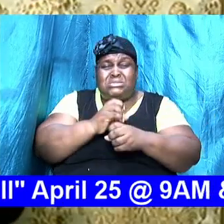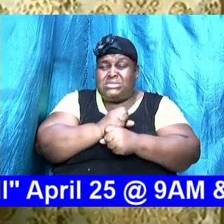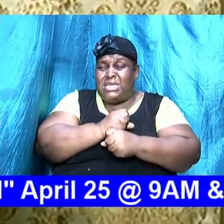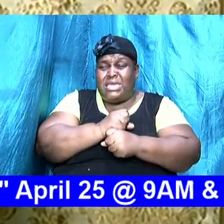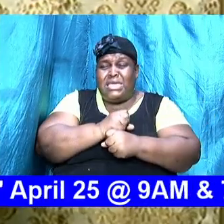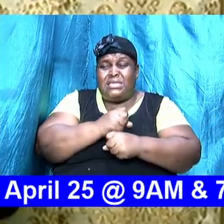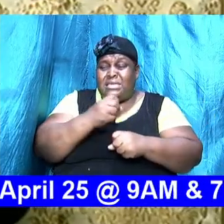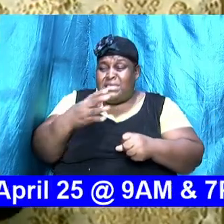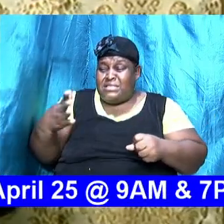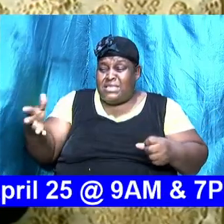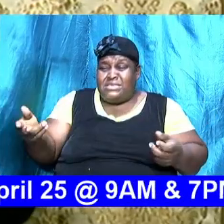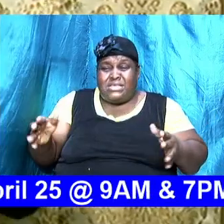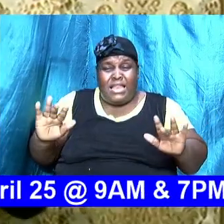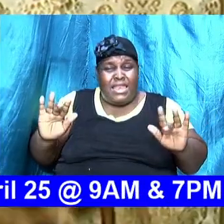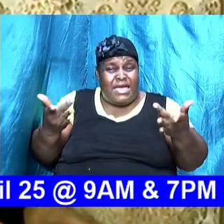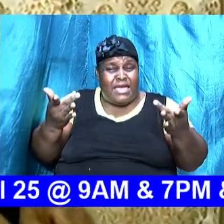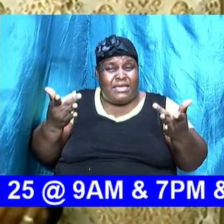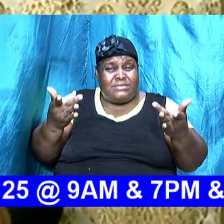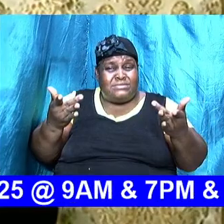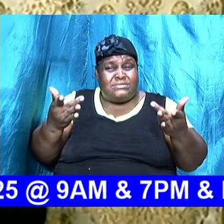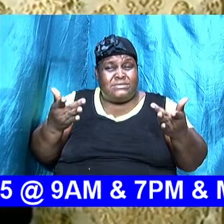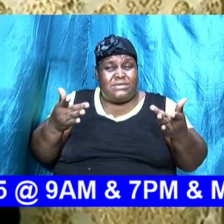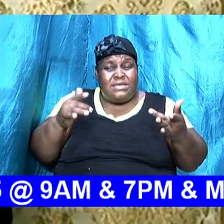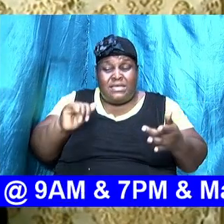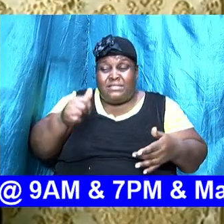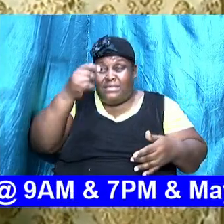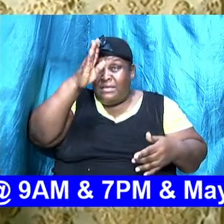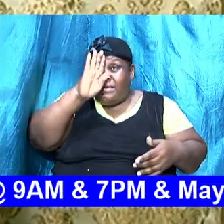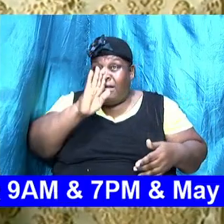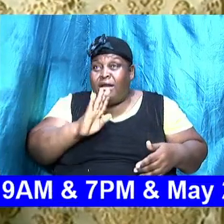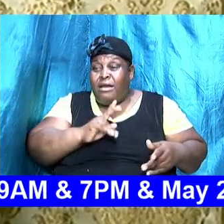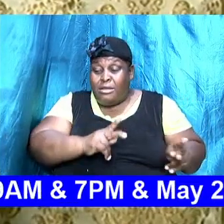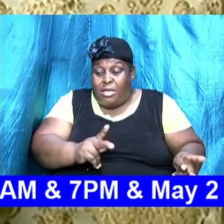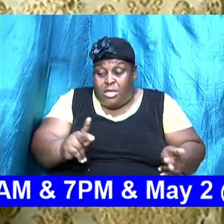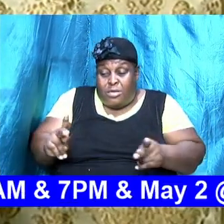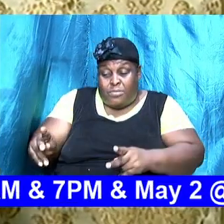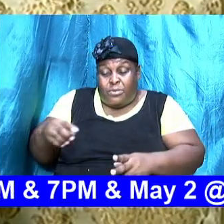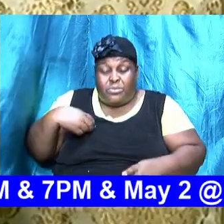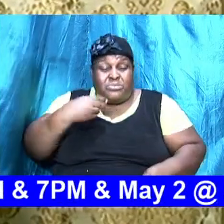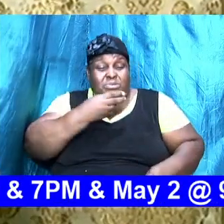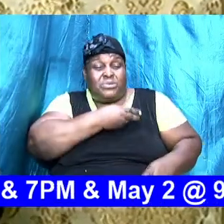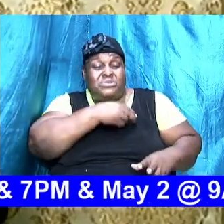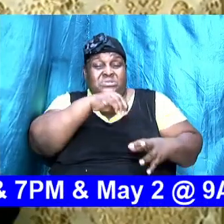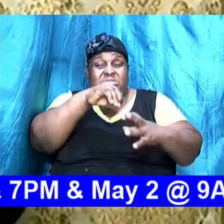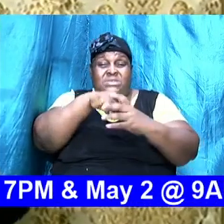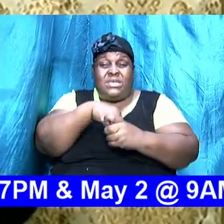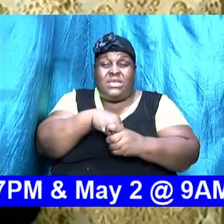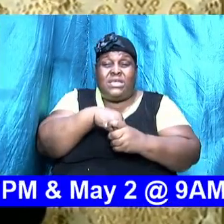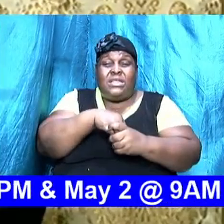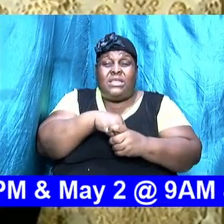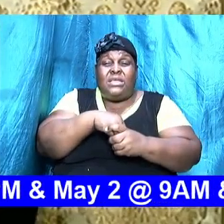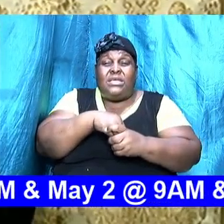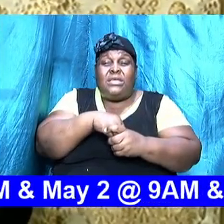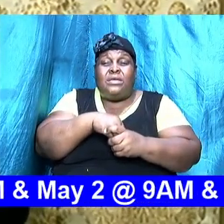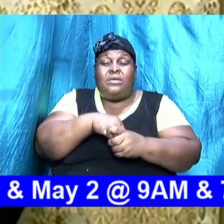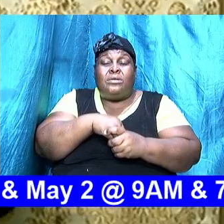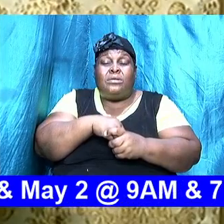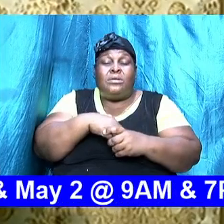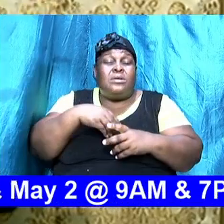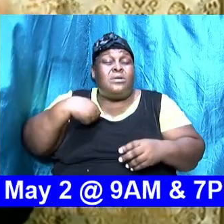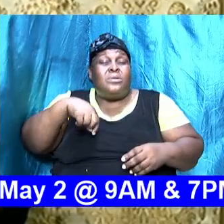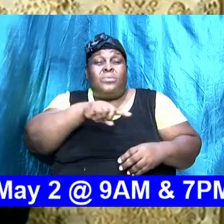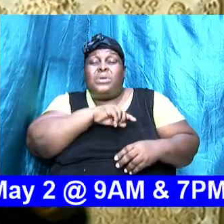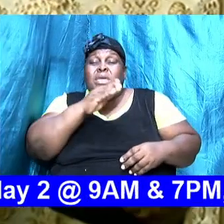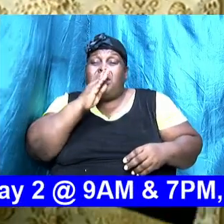church that God has brought us and placed us in. Equally, we need to be careful how we treat with the institution called marriage that